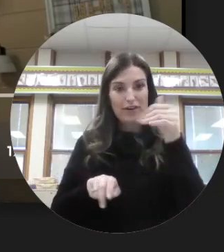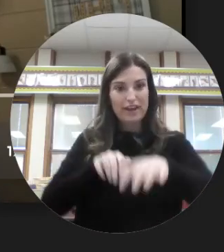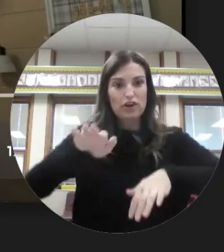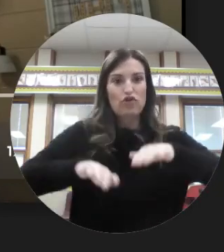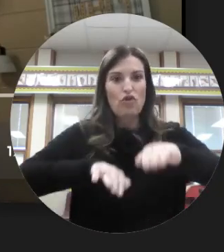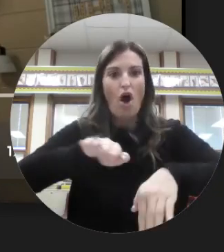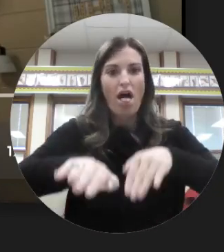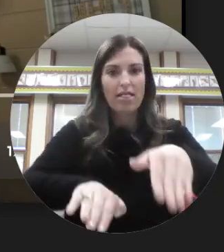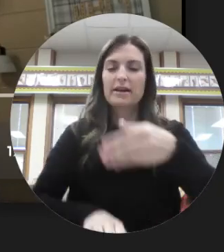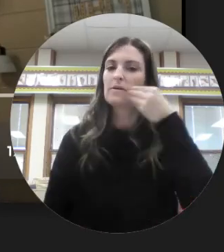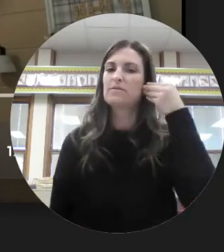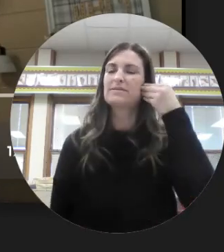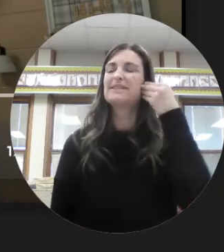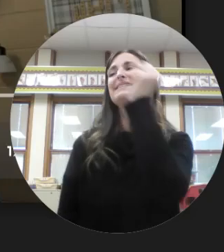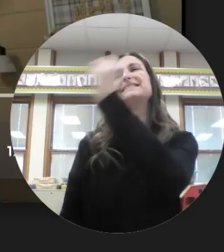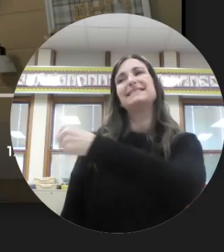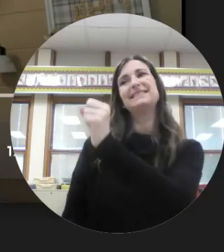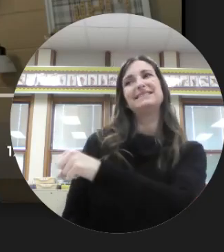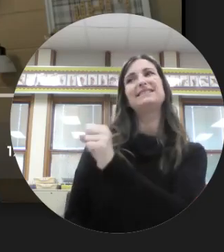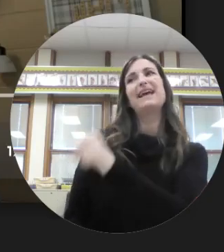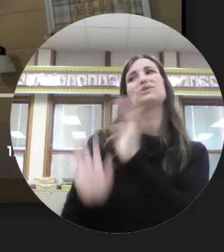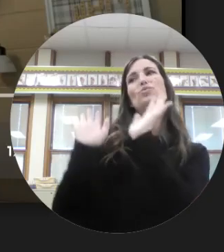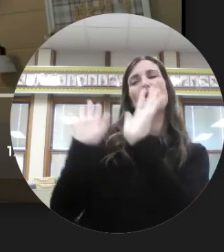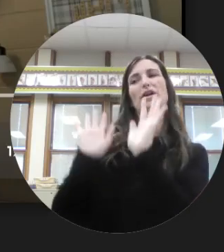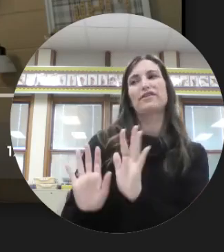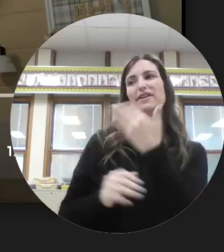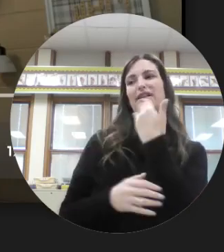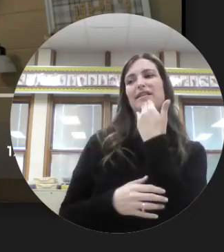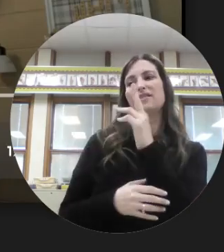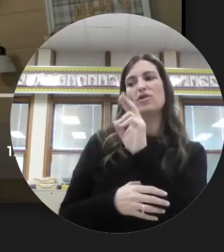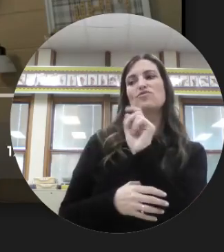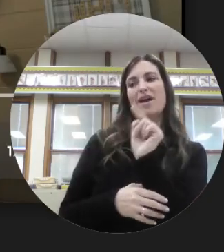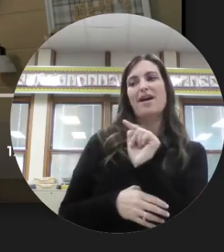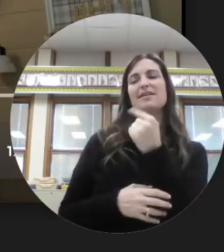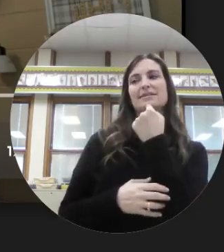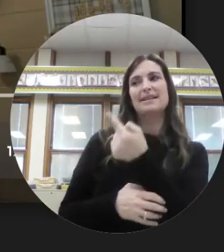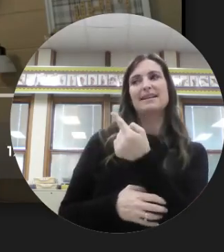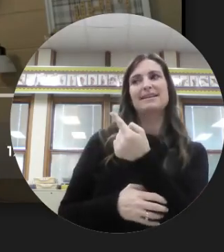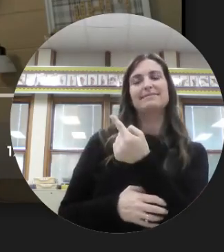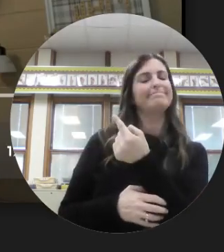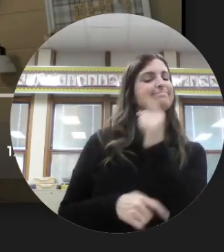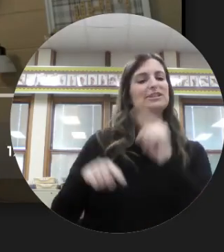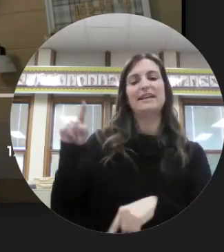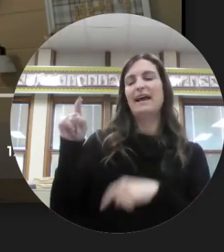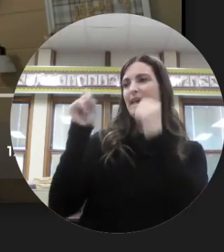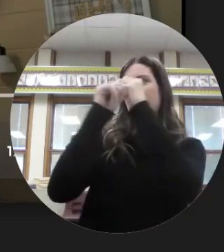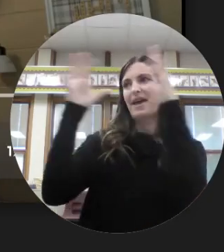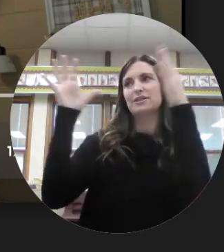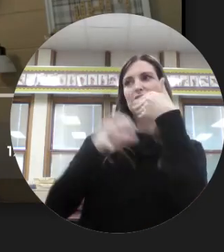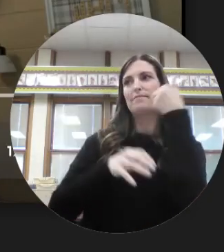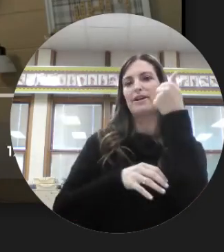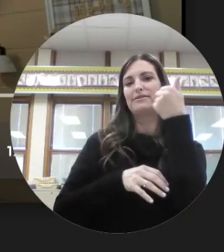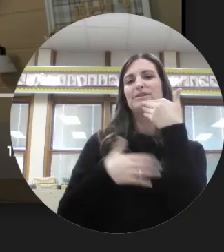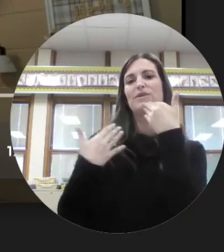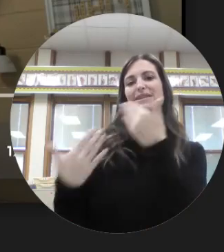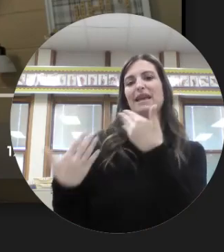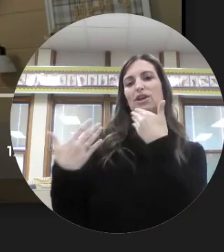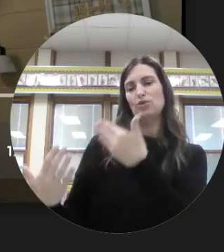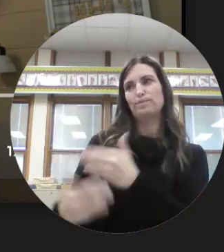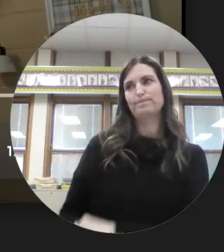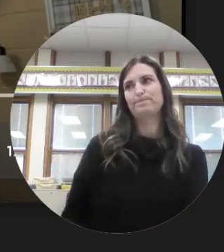way home?" "Oh, yes, that was wonderful," said the robot. "I cannot imagine a better ending to this day. Thank you very